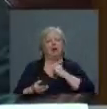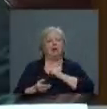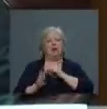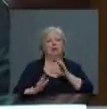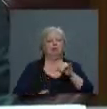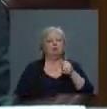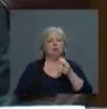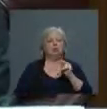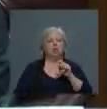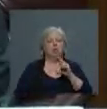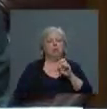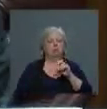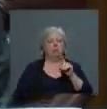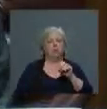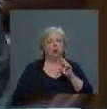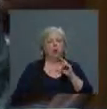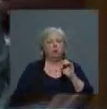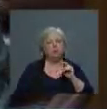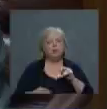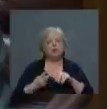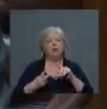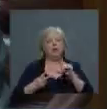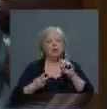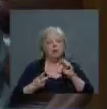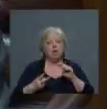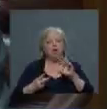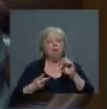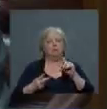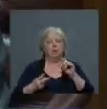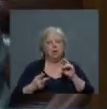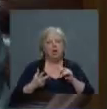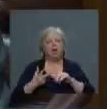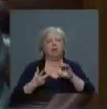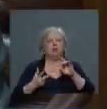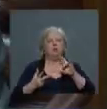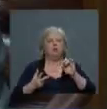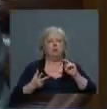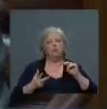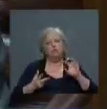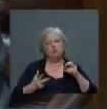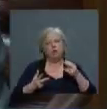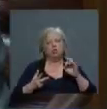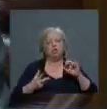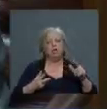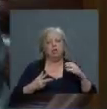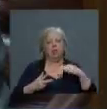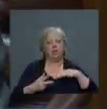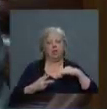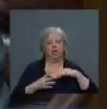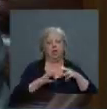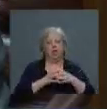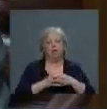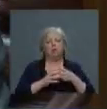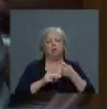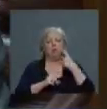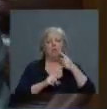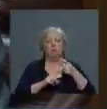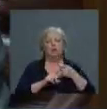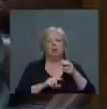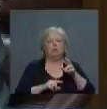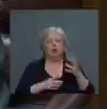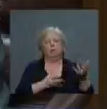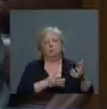John Boozman, Senator Tom Cotton, and Representative French Hill, the Arkansas Congressional Delegation for the Little Rock area, to a meeting with the Little Rock